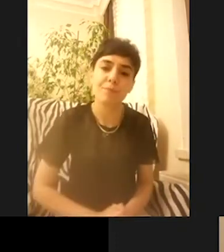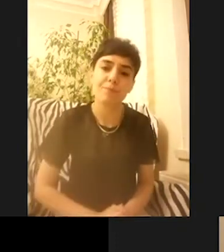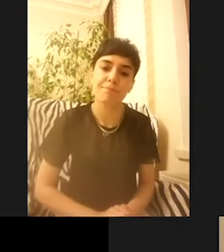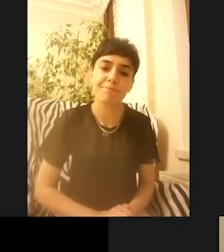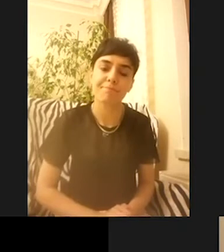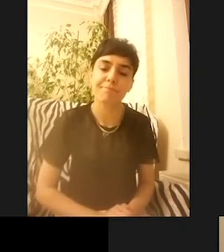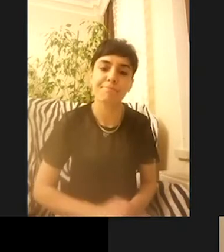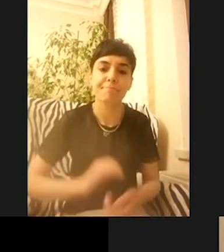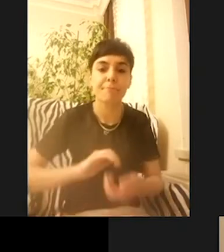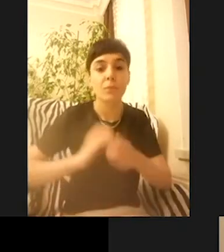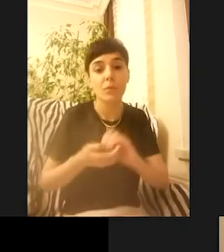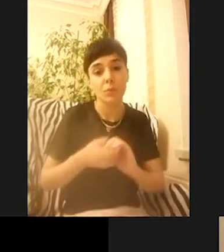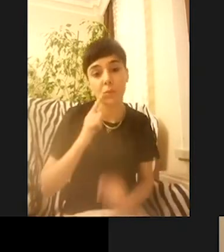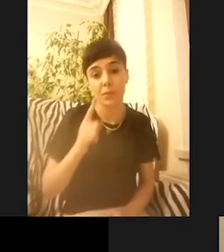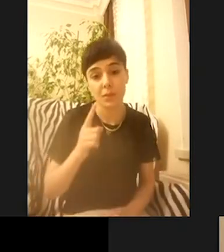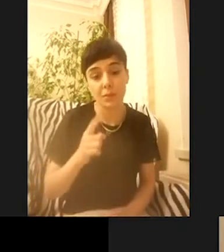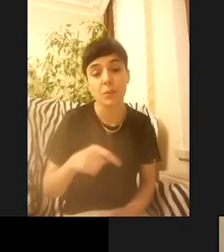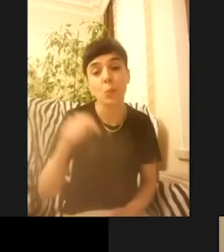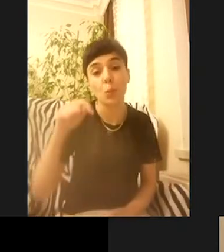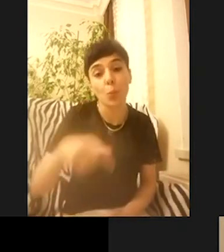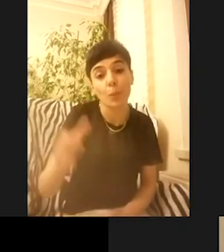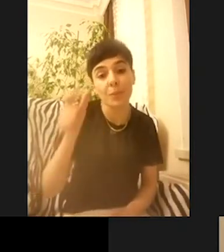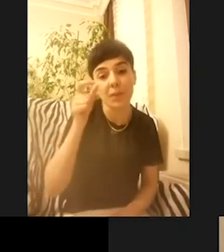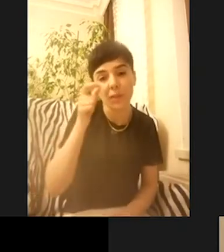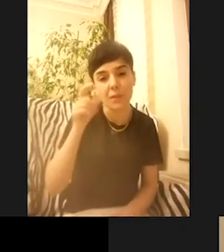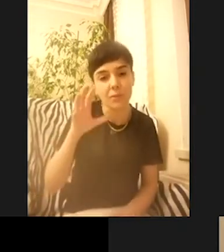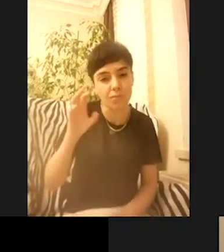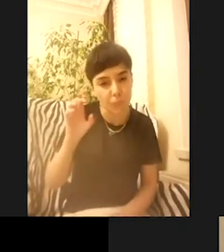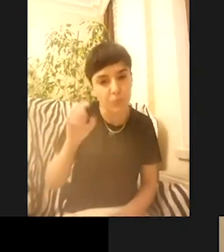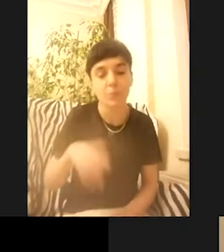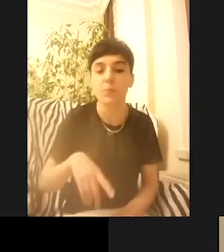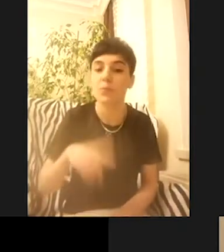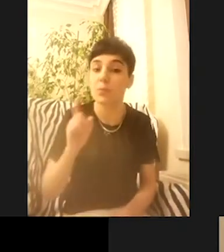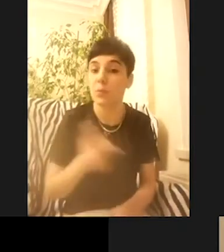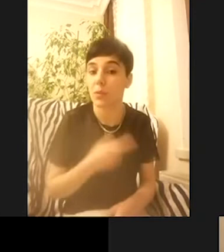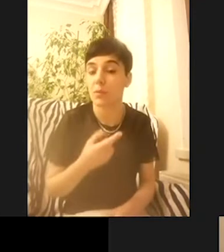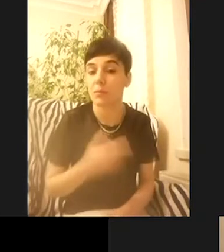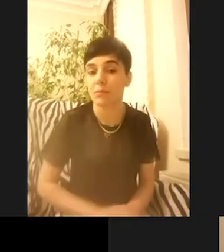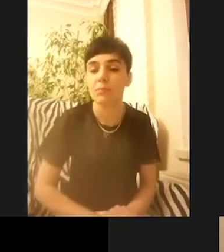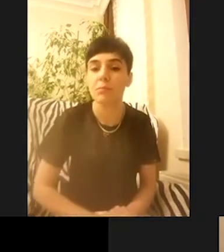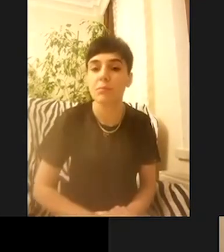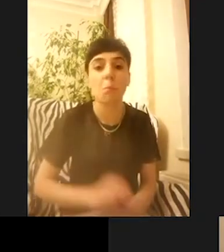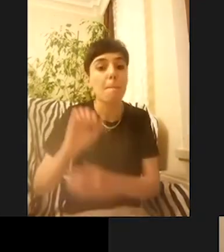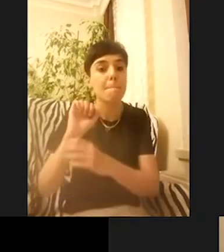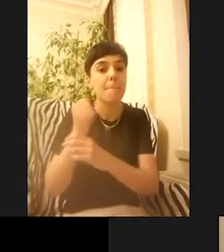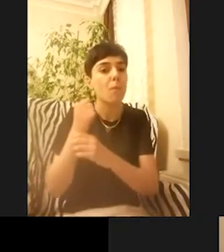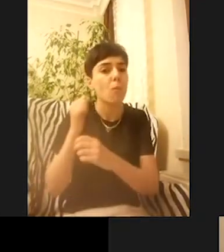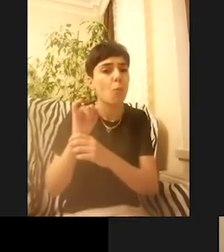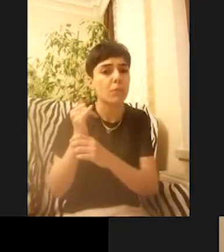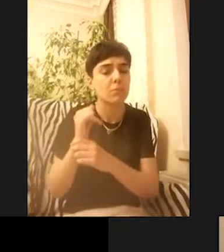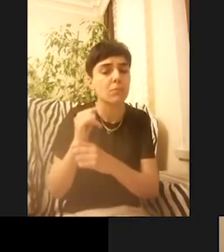saying performative solidarity, I'm thinking performance, meaning let's bring Olympia in. Bad